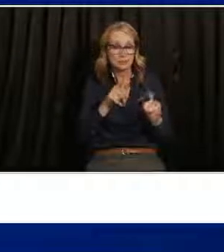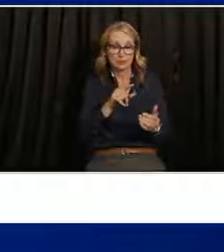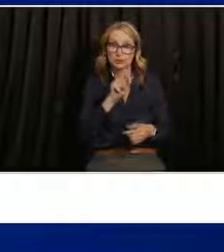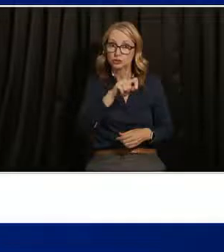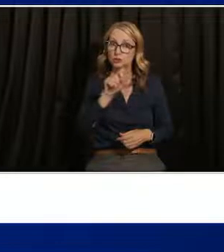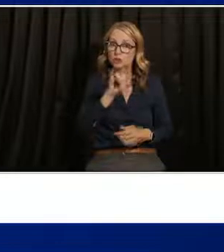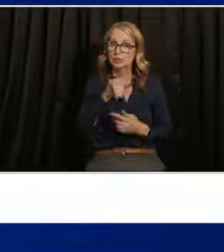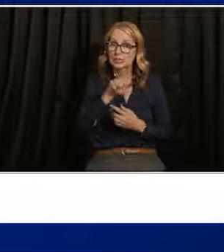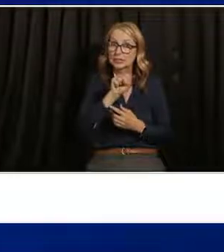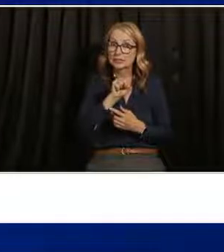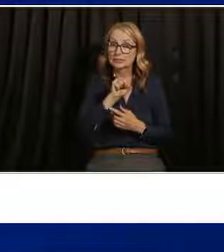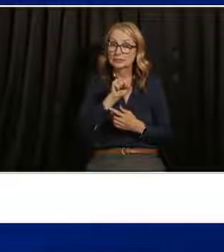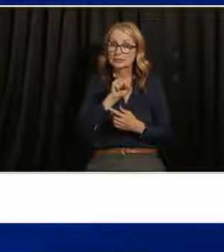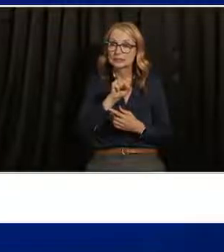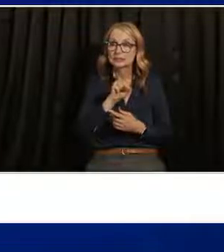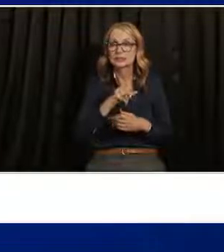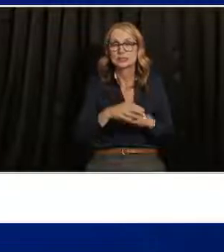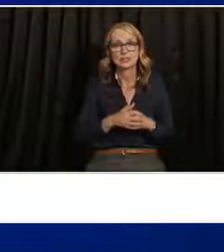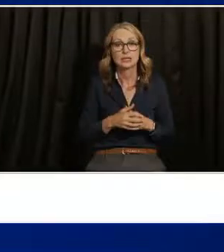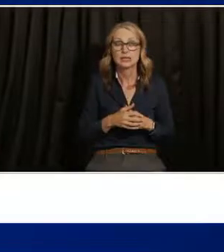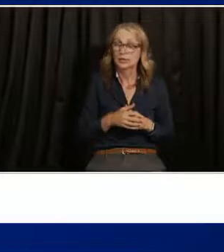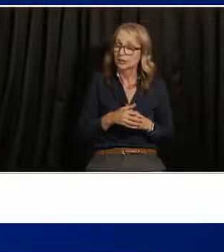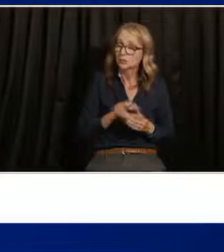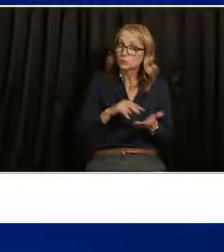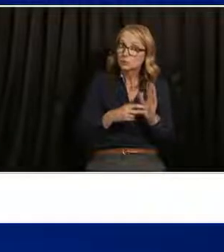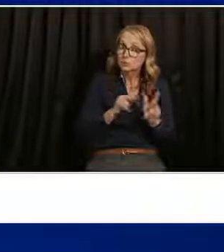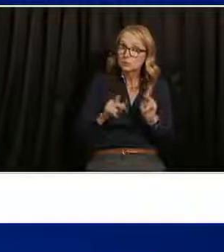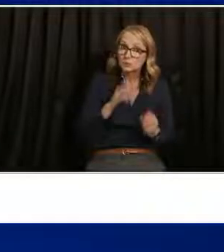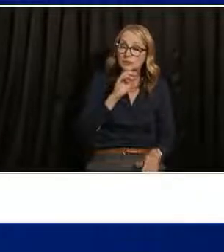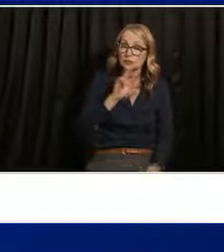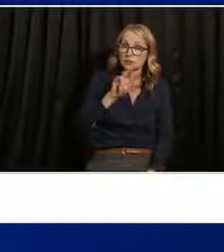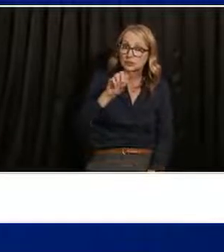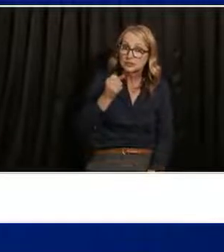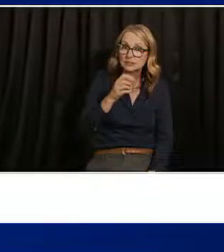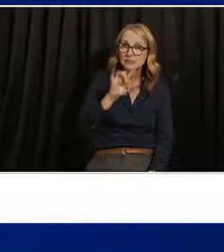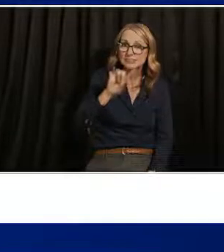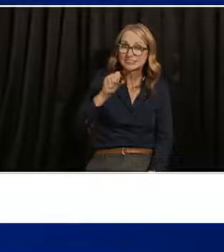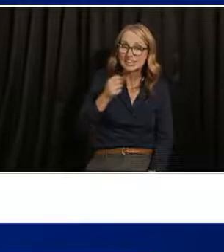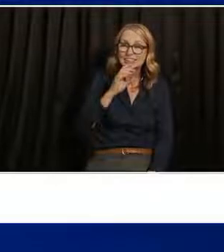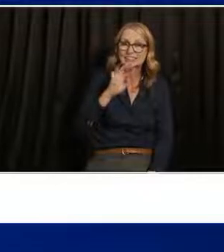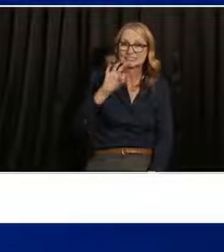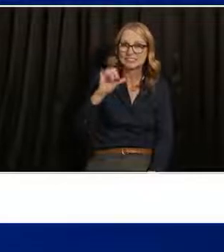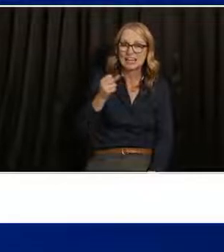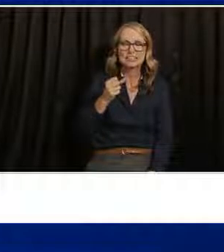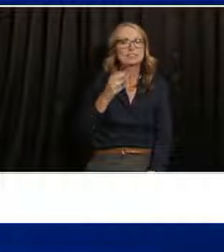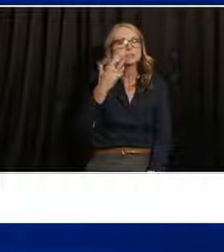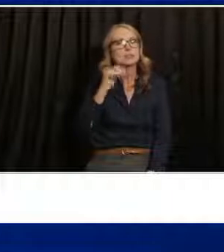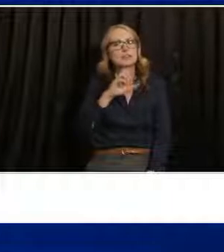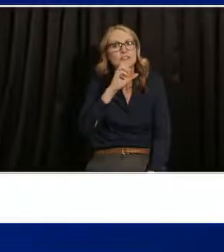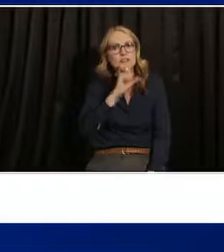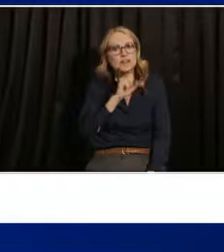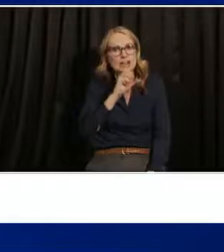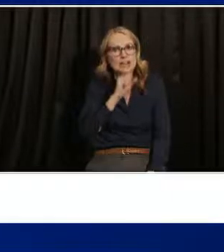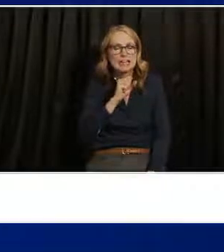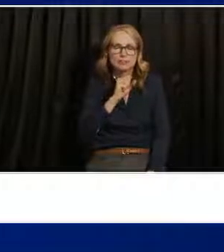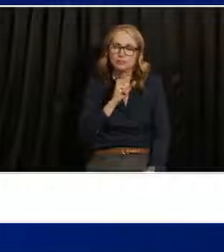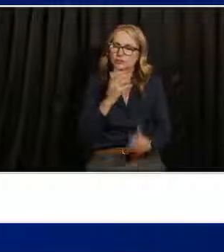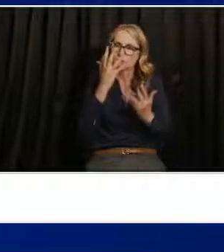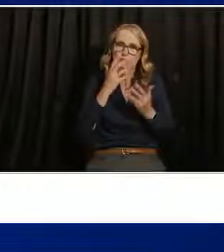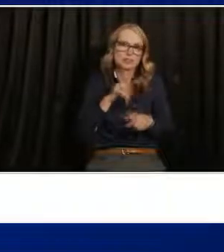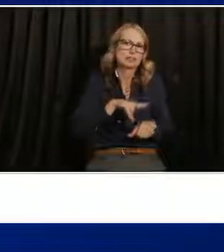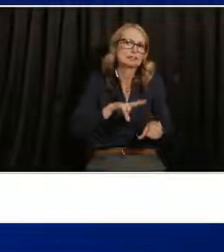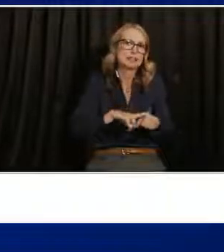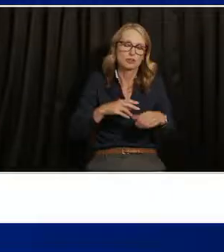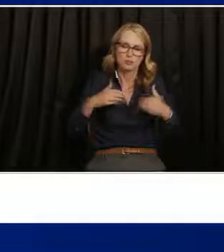virus, particular to the virus, yes, people in their 70s, 80s, and 90s, by nature of their age, unfortunately have a weakened immune system. That's